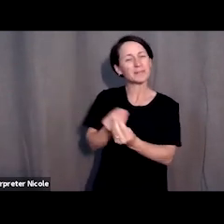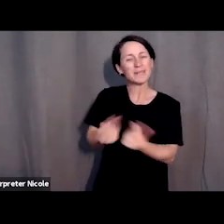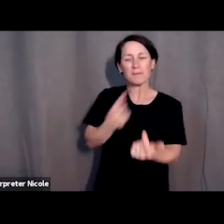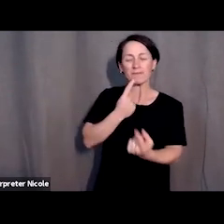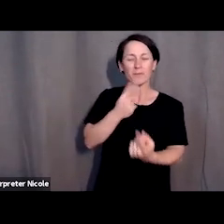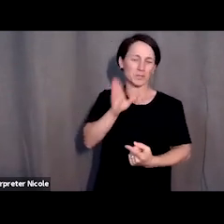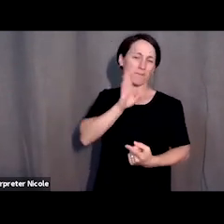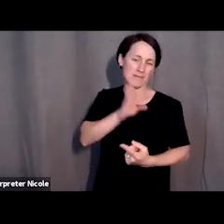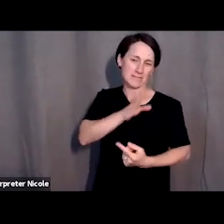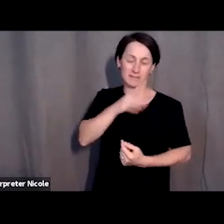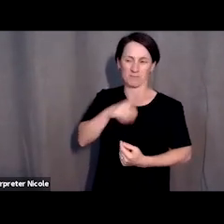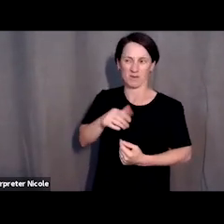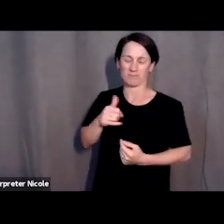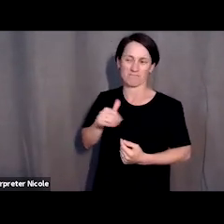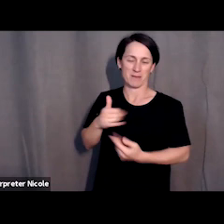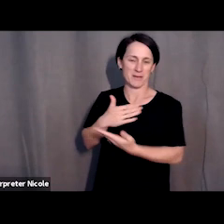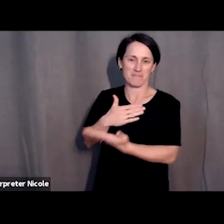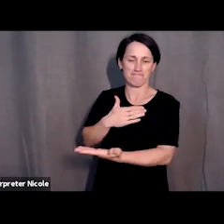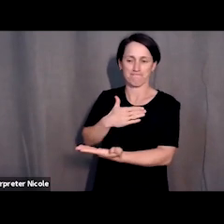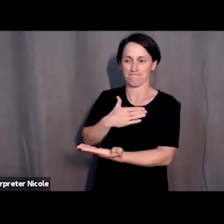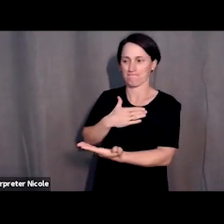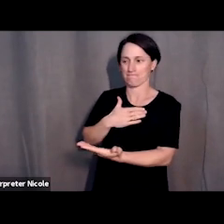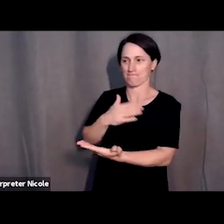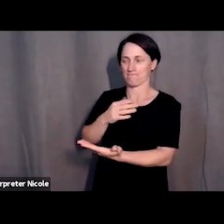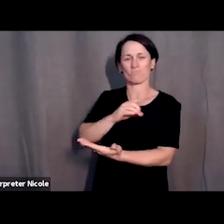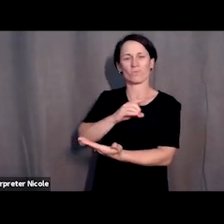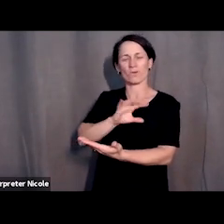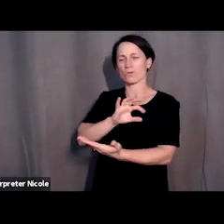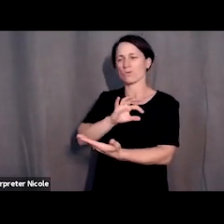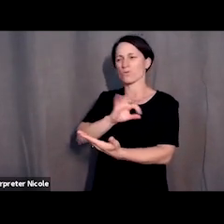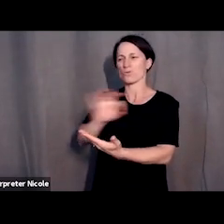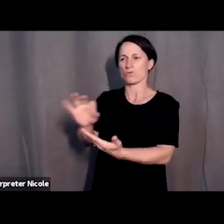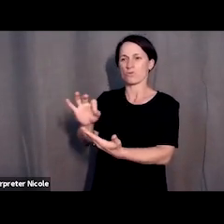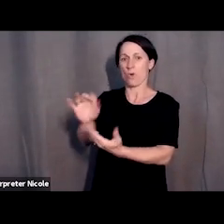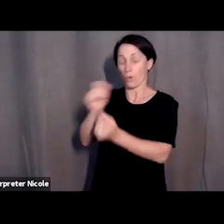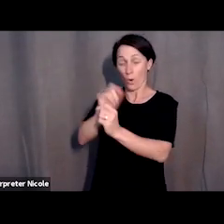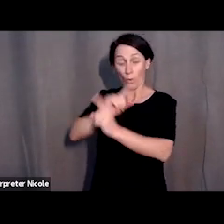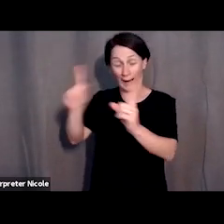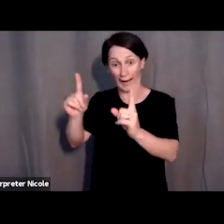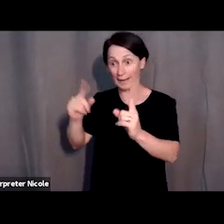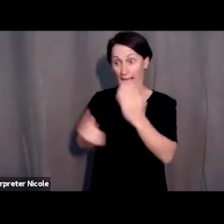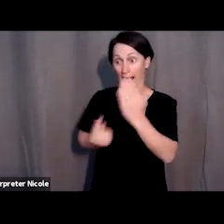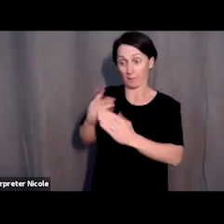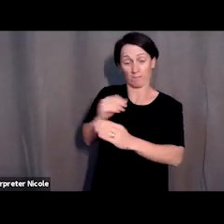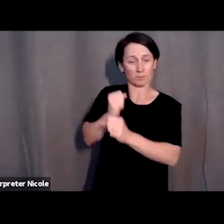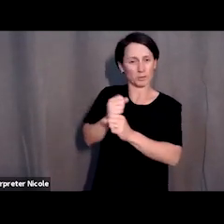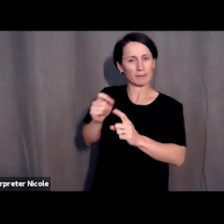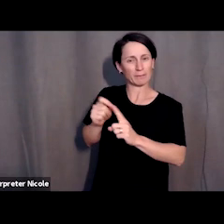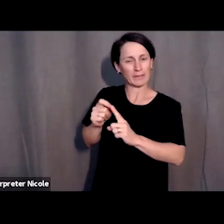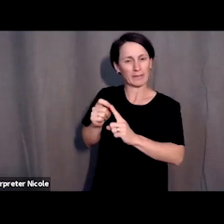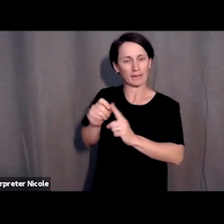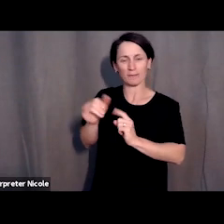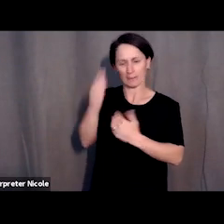because they weren't obviously happening as far as the consumer was concerned, but there was a lot that they told us